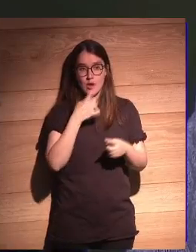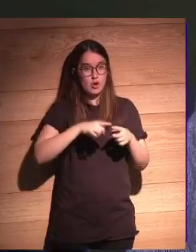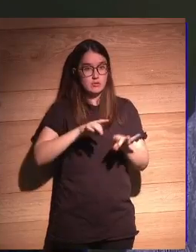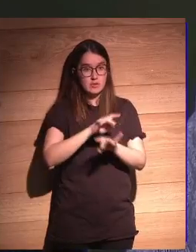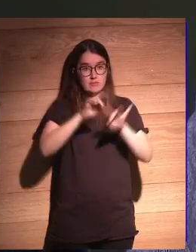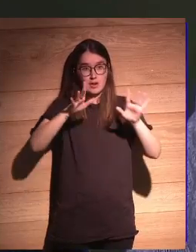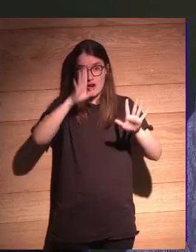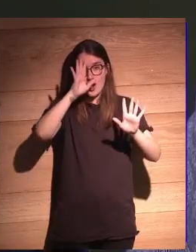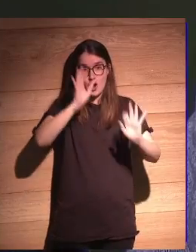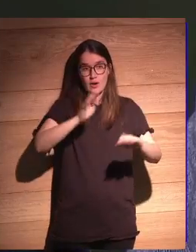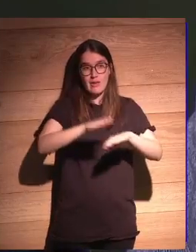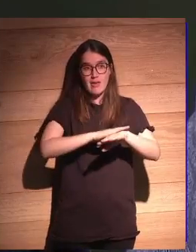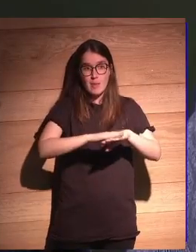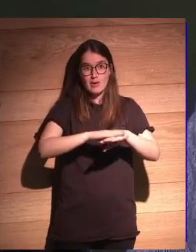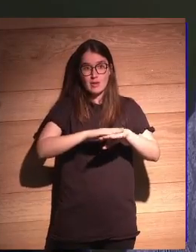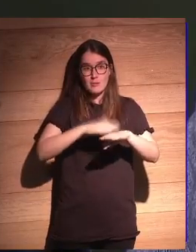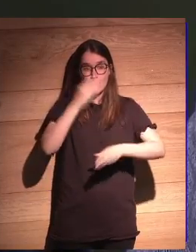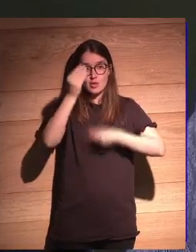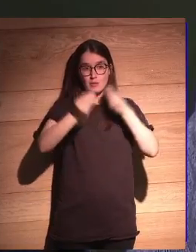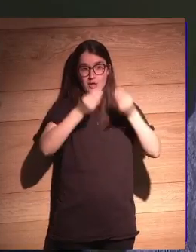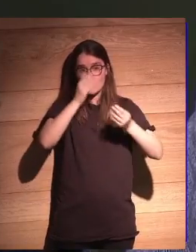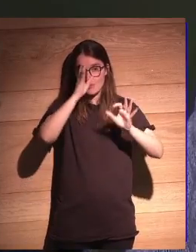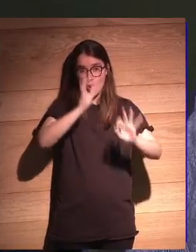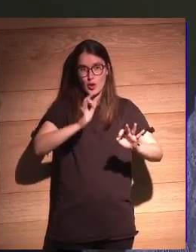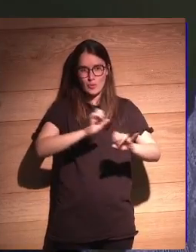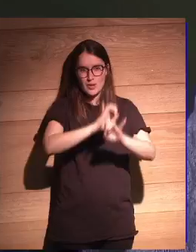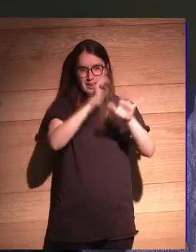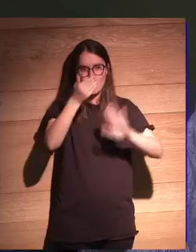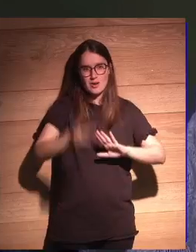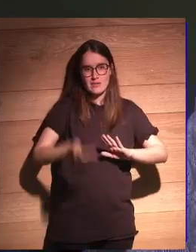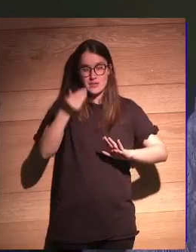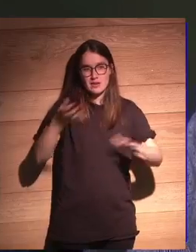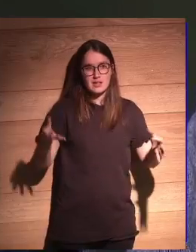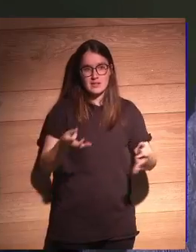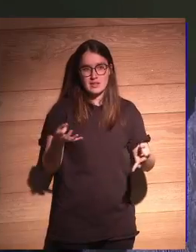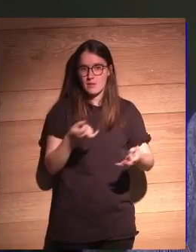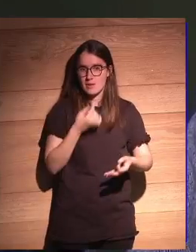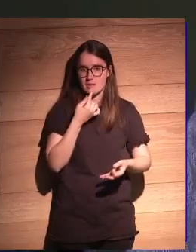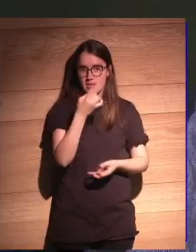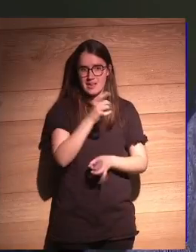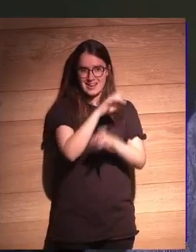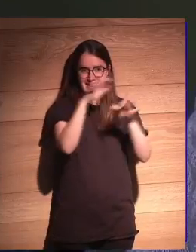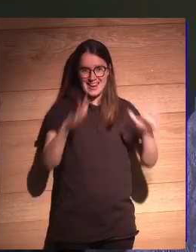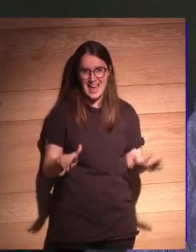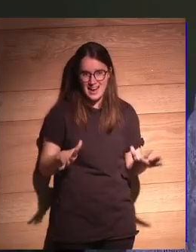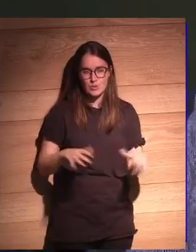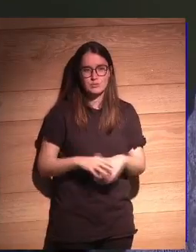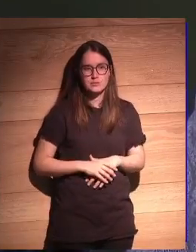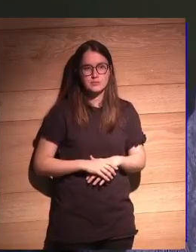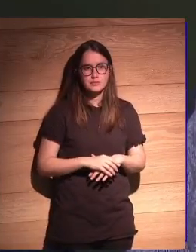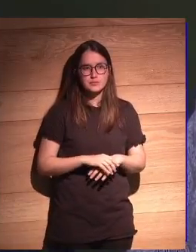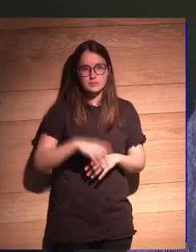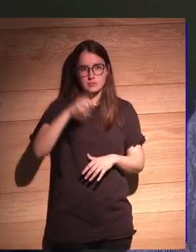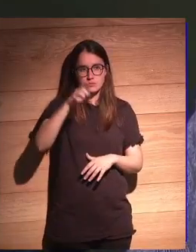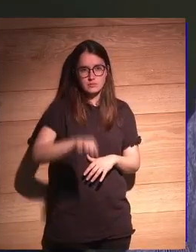today, I thought that I would start with something that is very it's very clear, and we need to leave this room